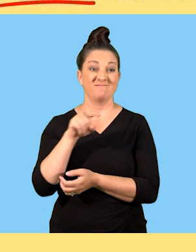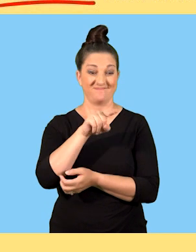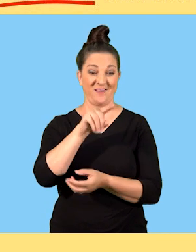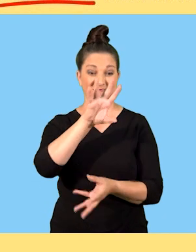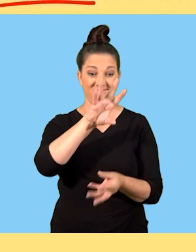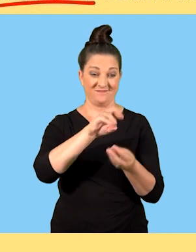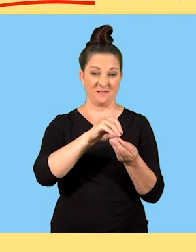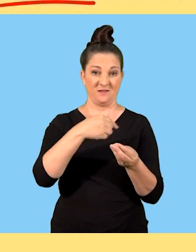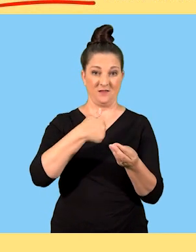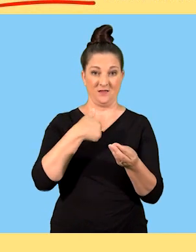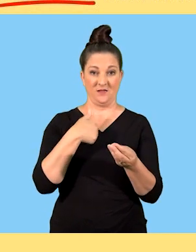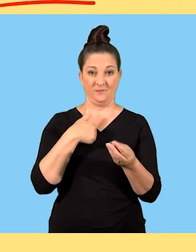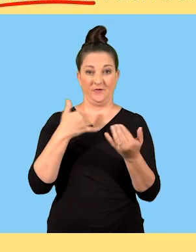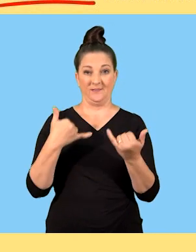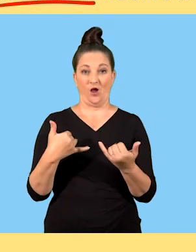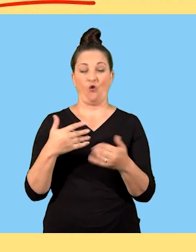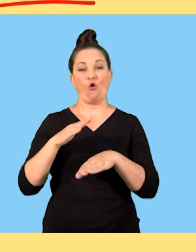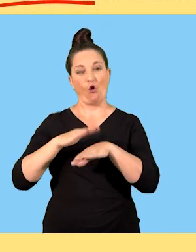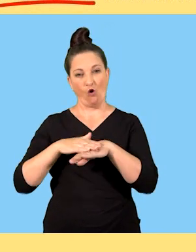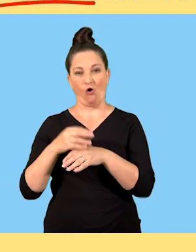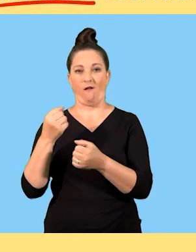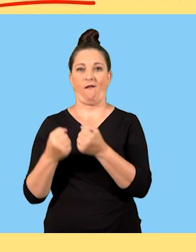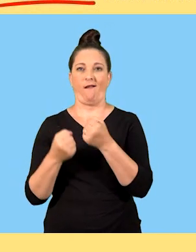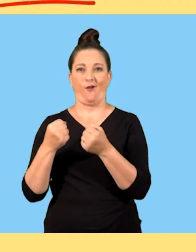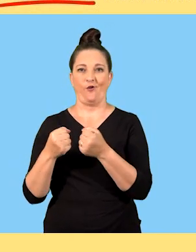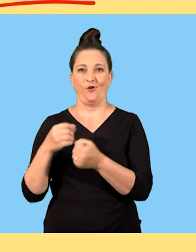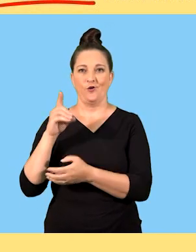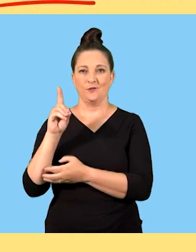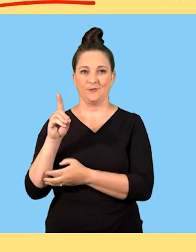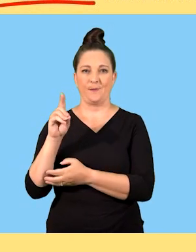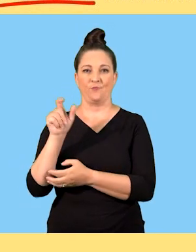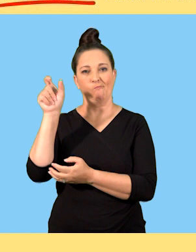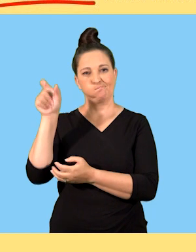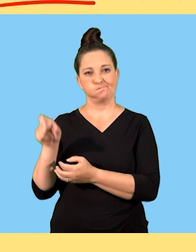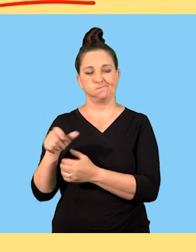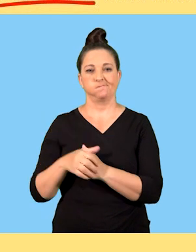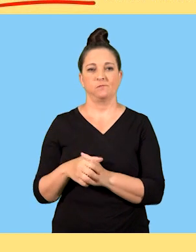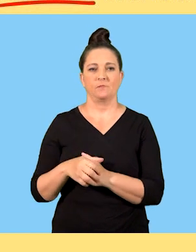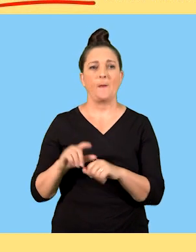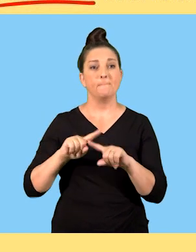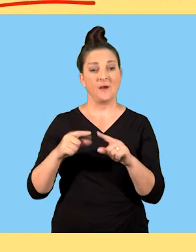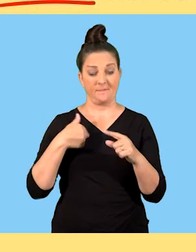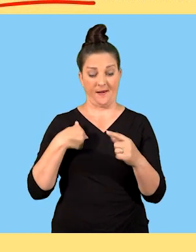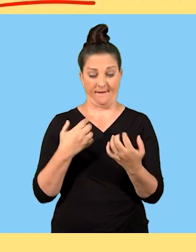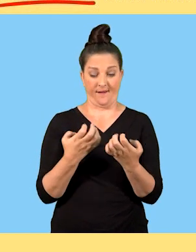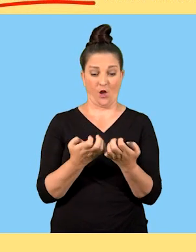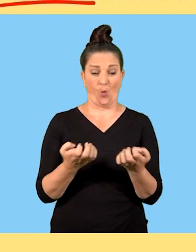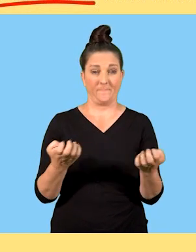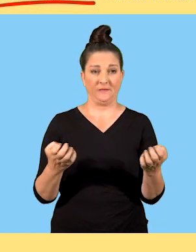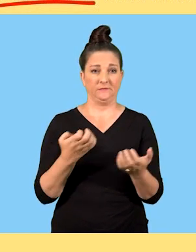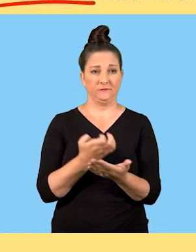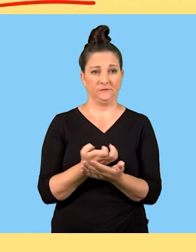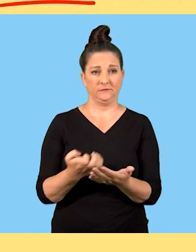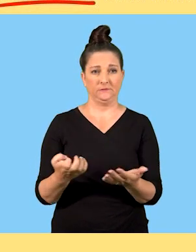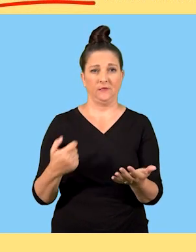77,700. That becomes my accumulated depreciation on the vehicles. I'll do the same with my equipment, where I had